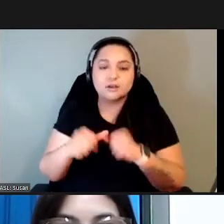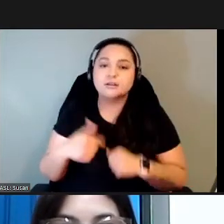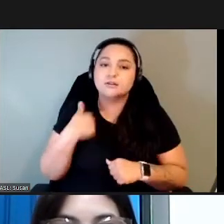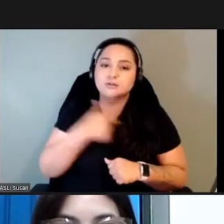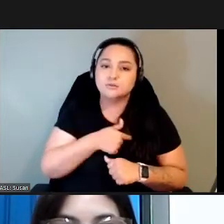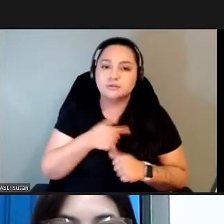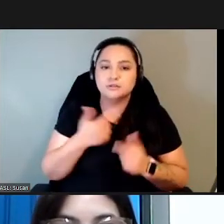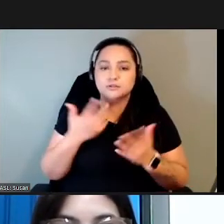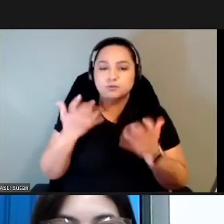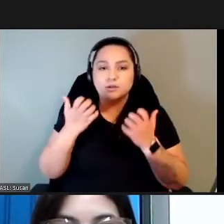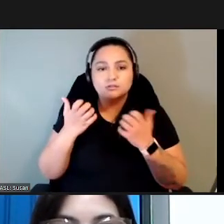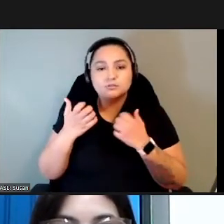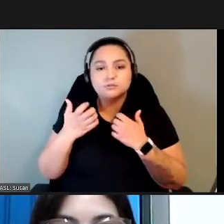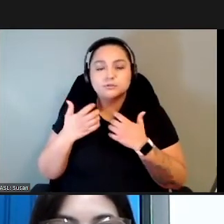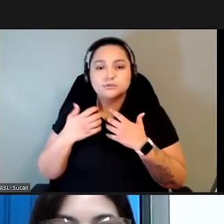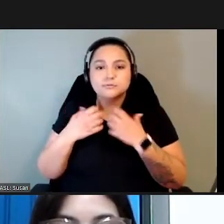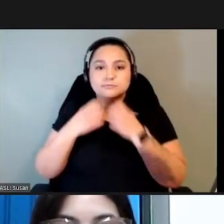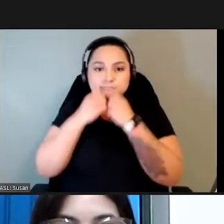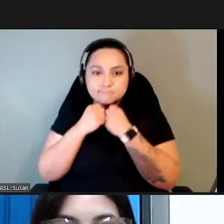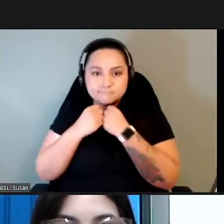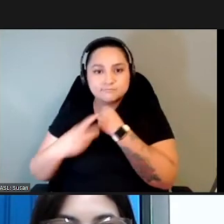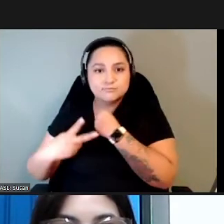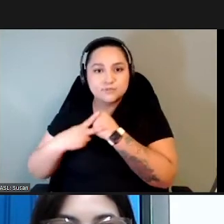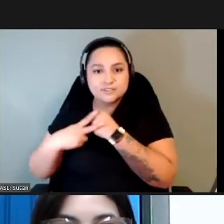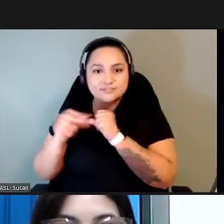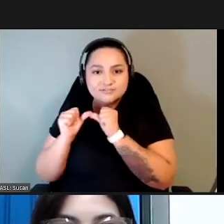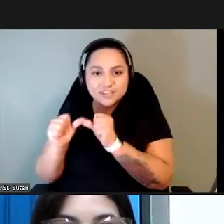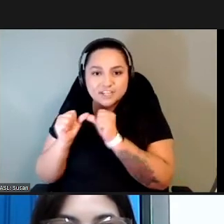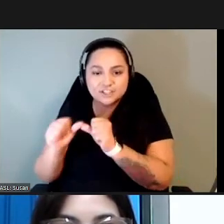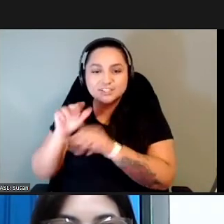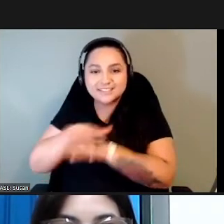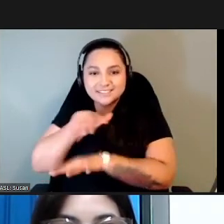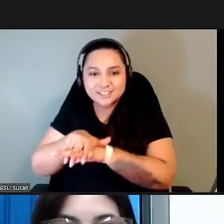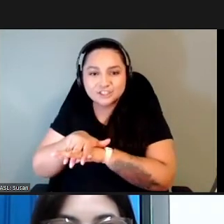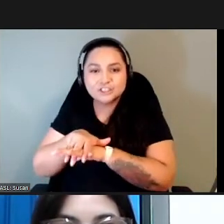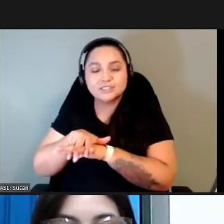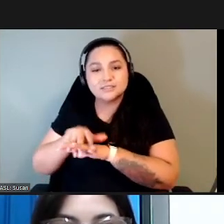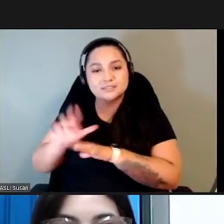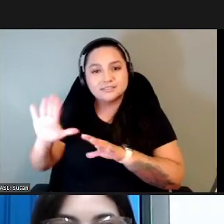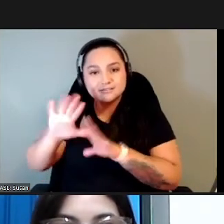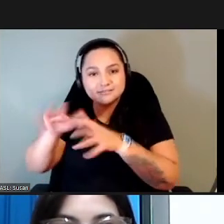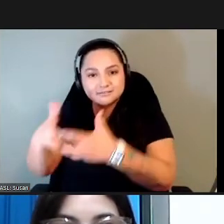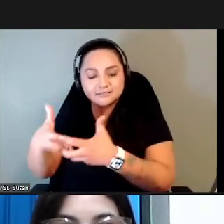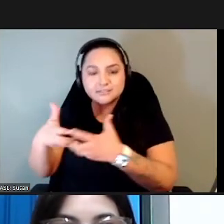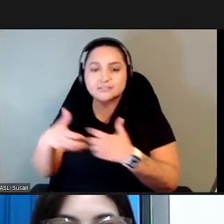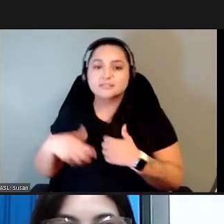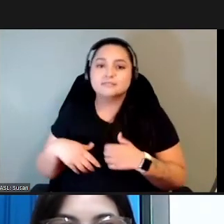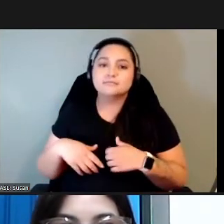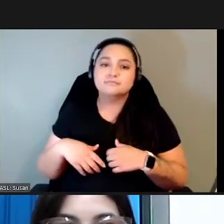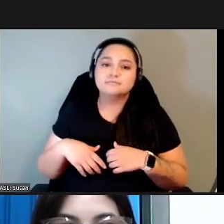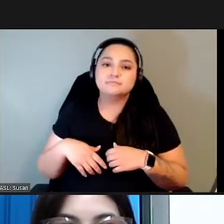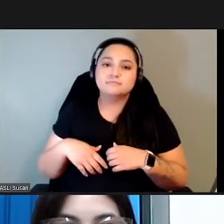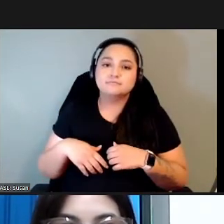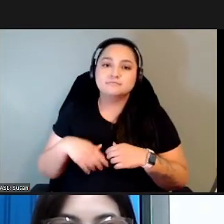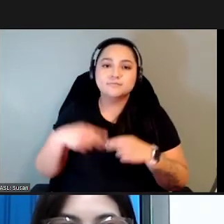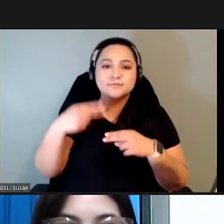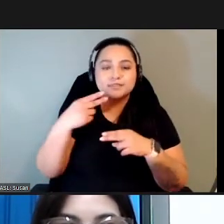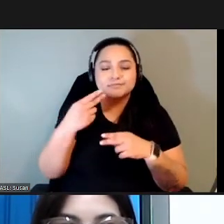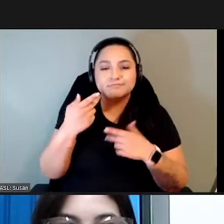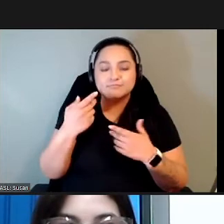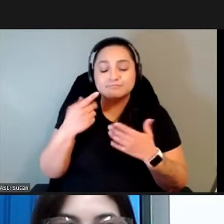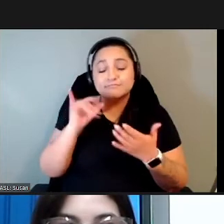cultural preservation, and it's supporting bills and initiatives to address use of imagery, mascots,